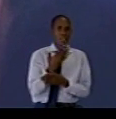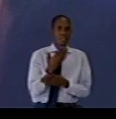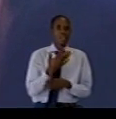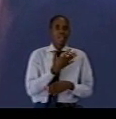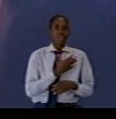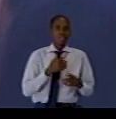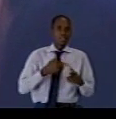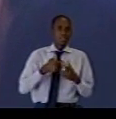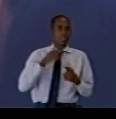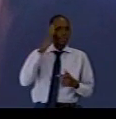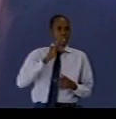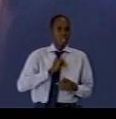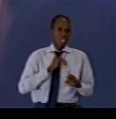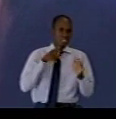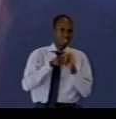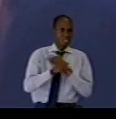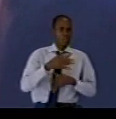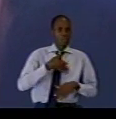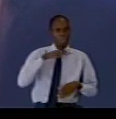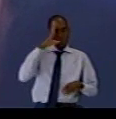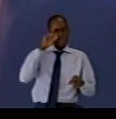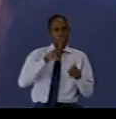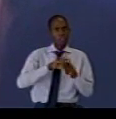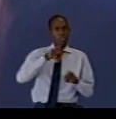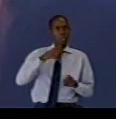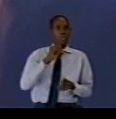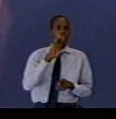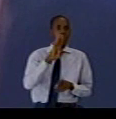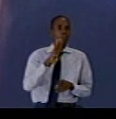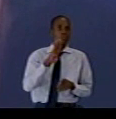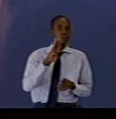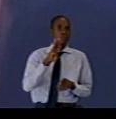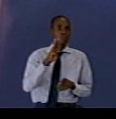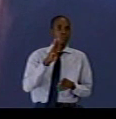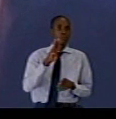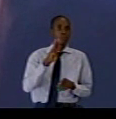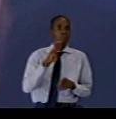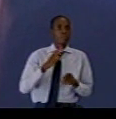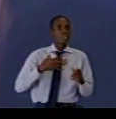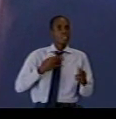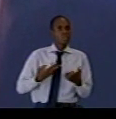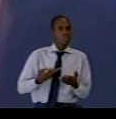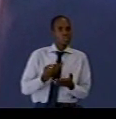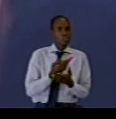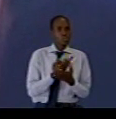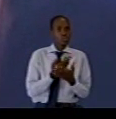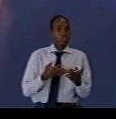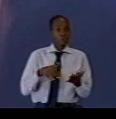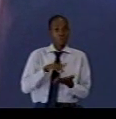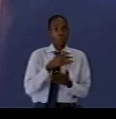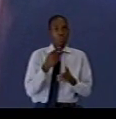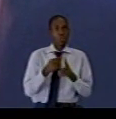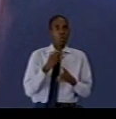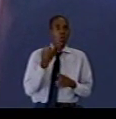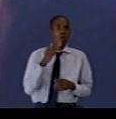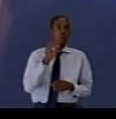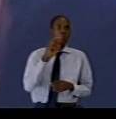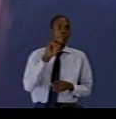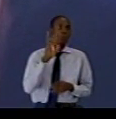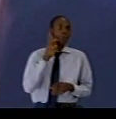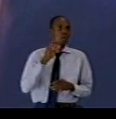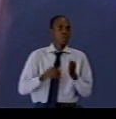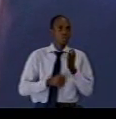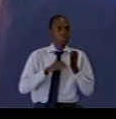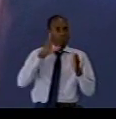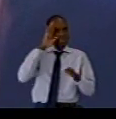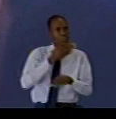hand. Then will I slay my brother Jacob. And these words of Esau, her elder son, were told